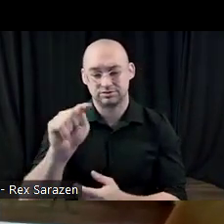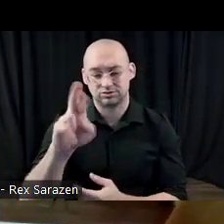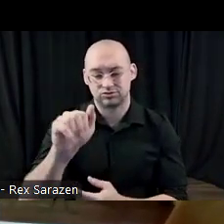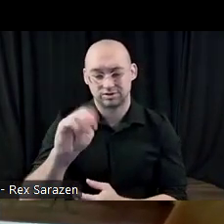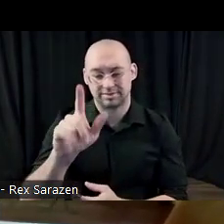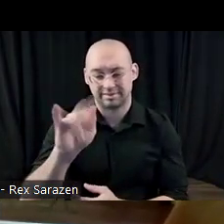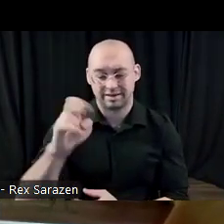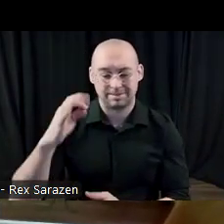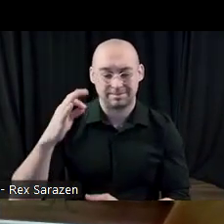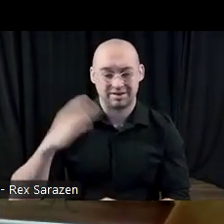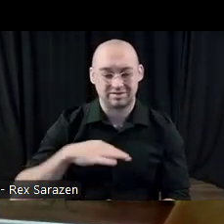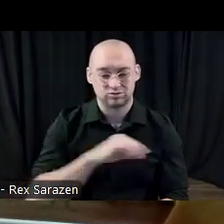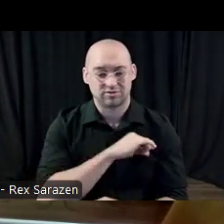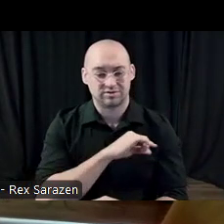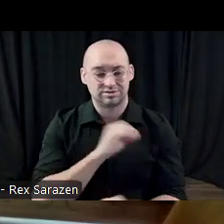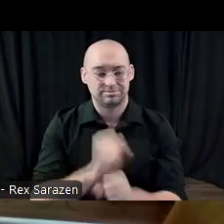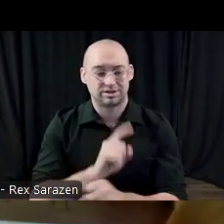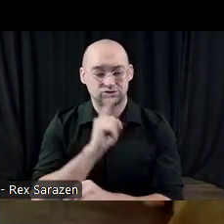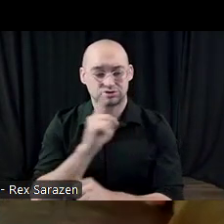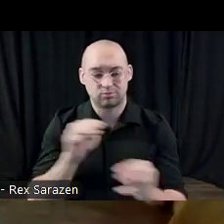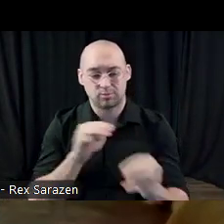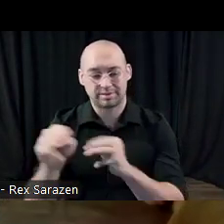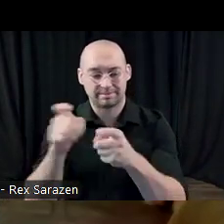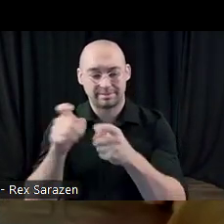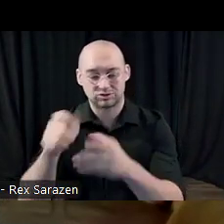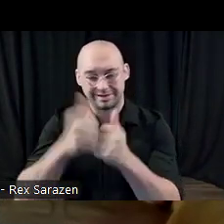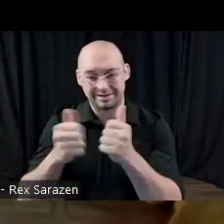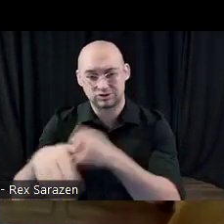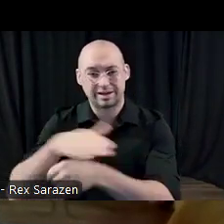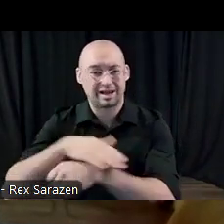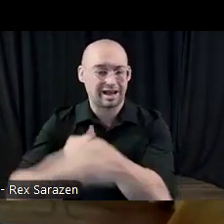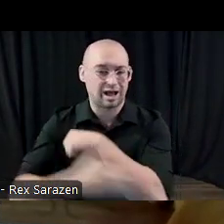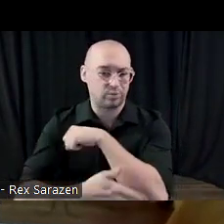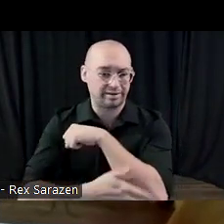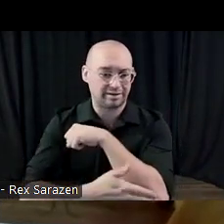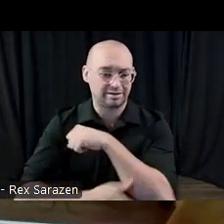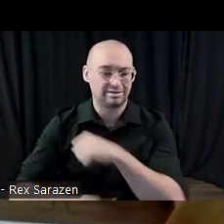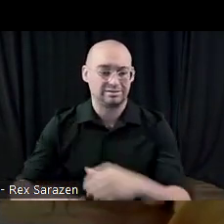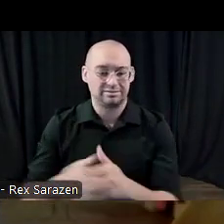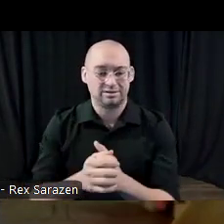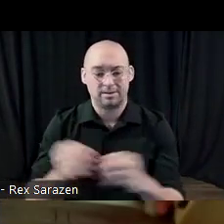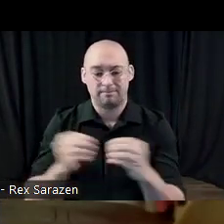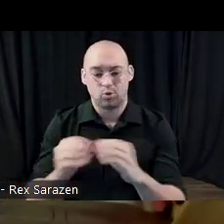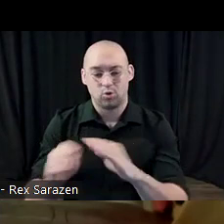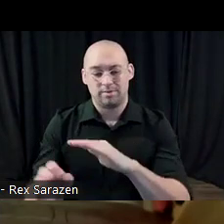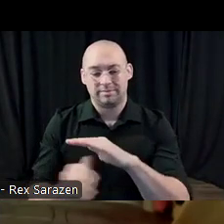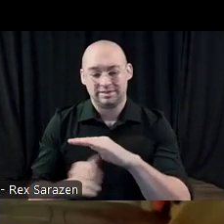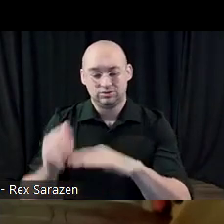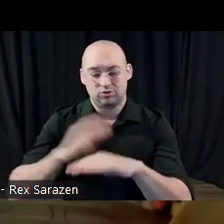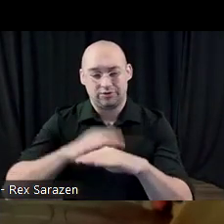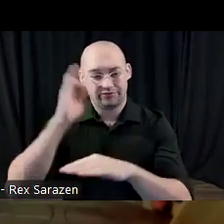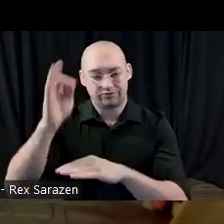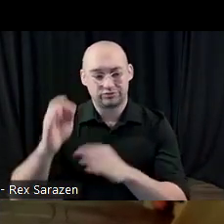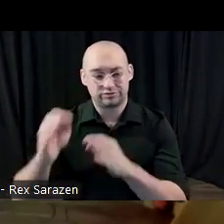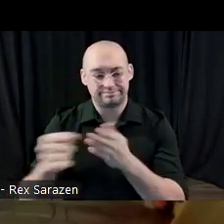qualification, ensure mobility manager per county, more based on further discussion. Bring